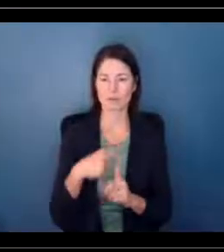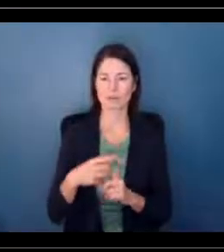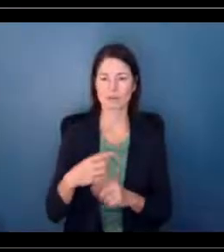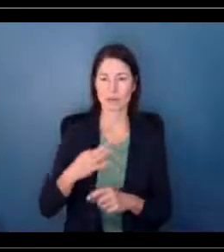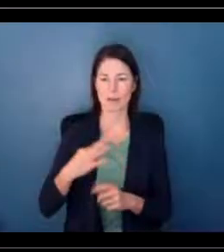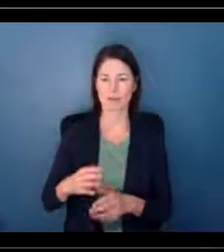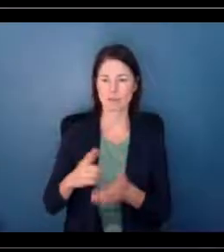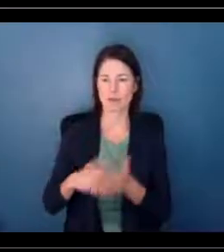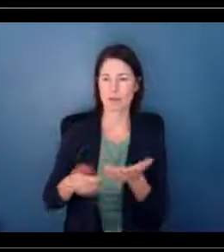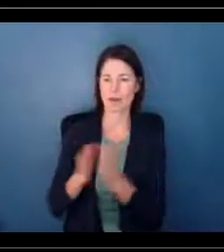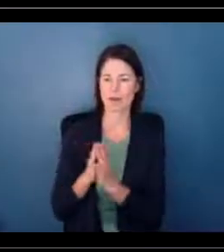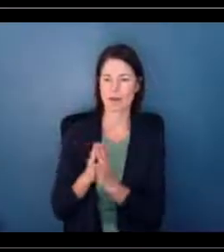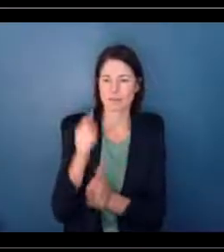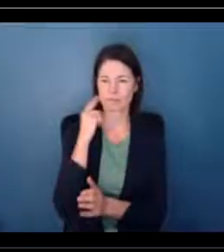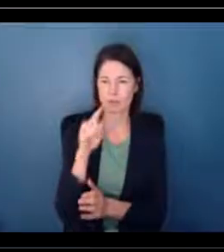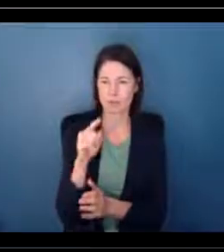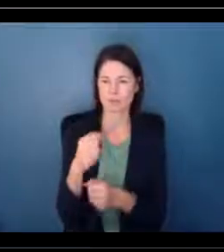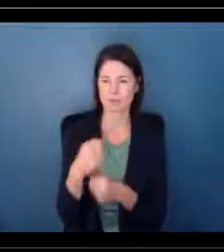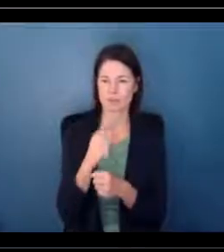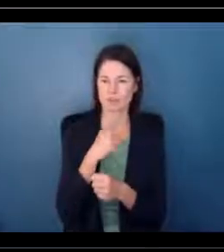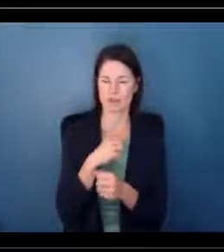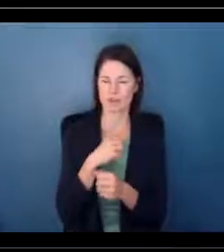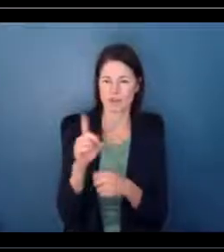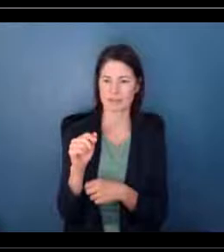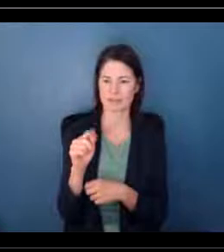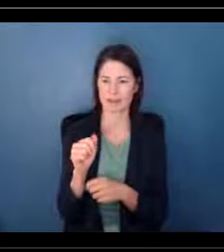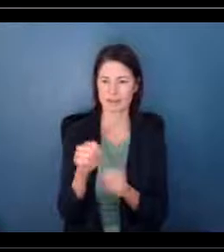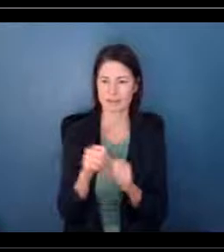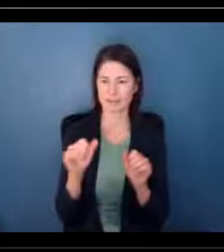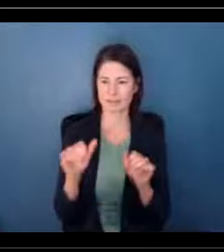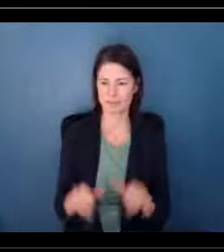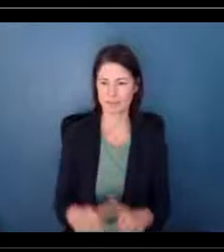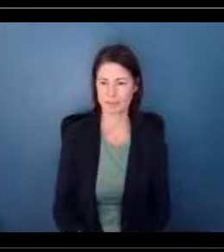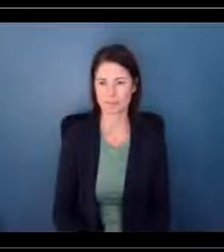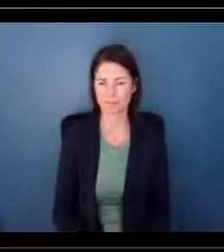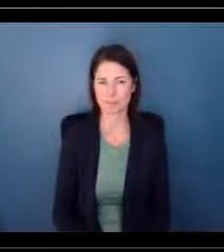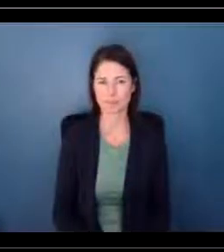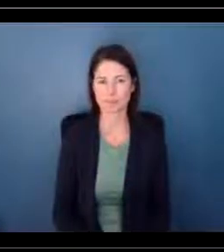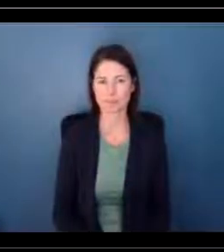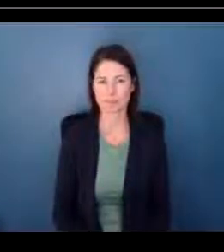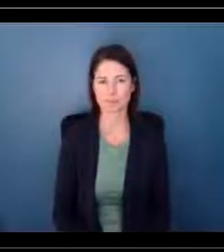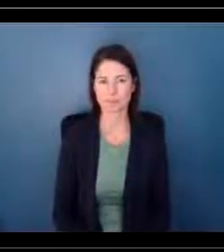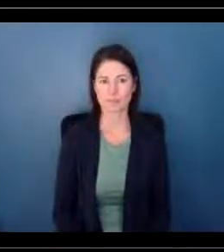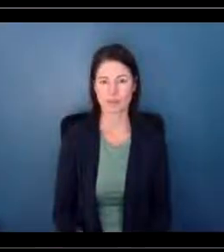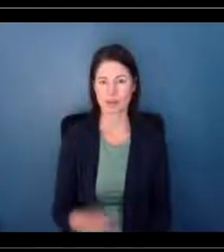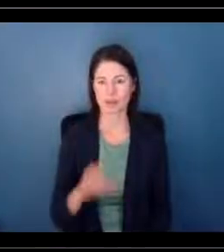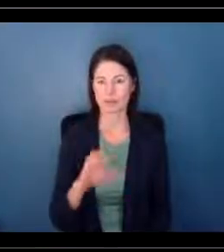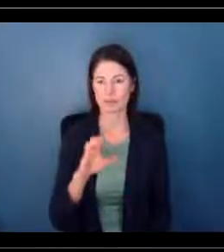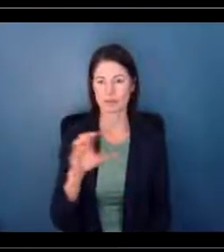so that we can have that data be consistent and co-informative, frankly?